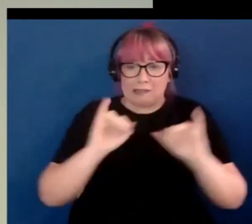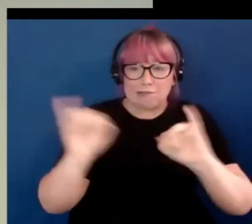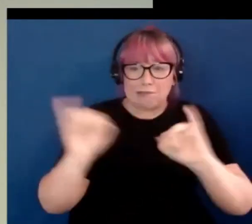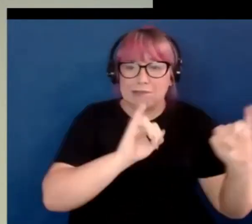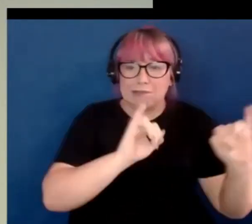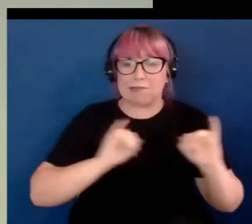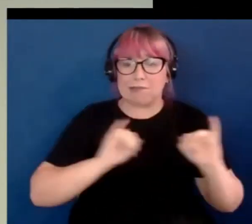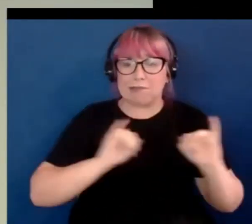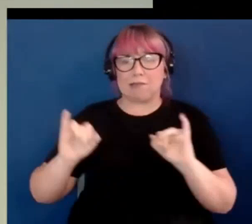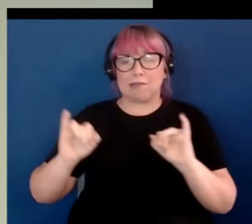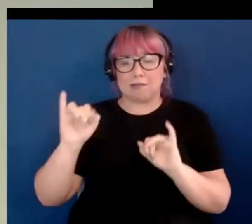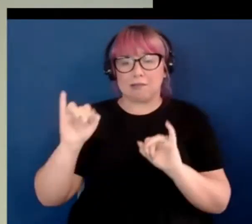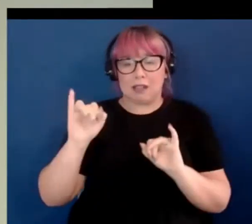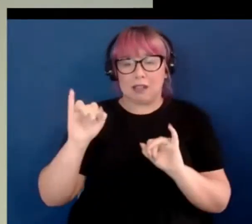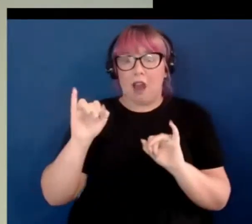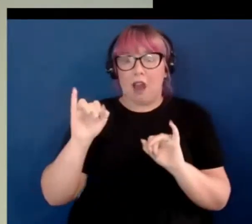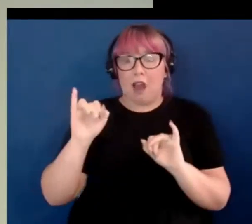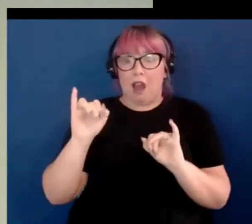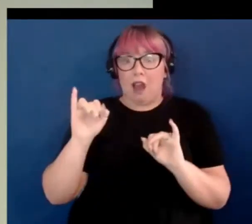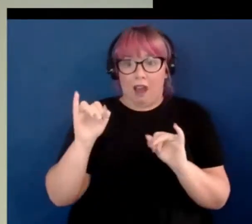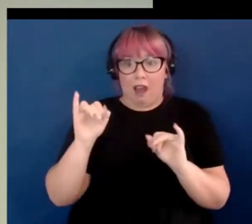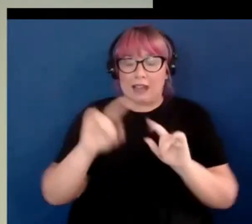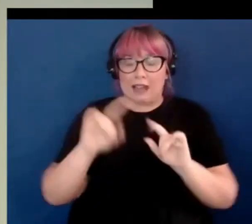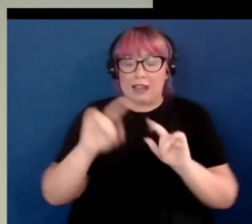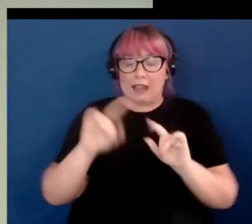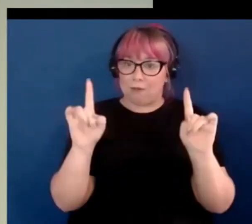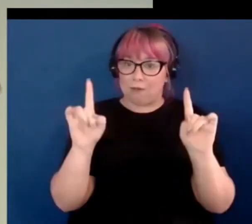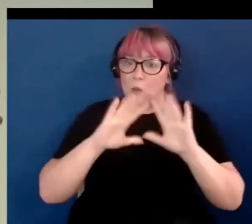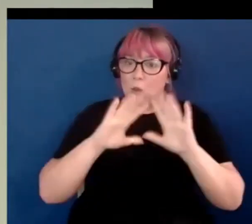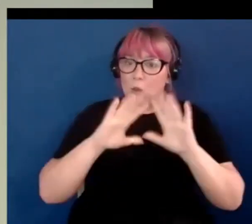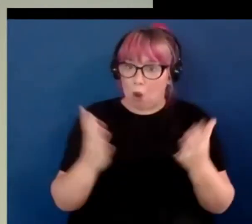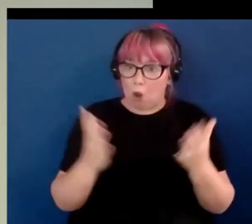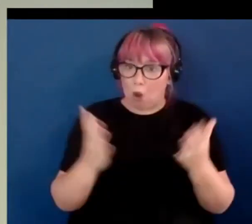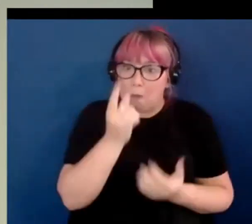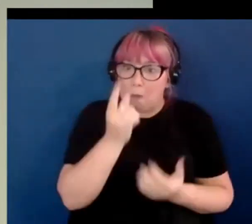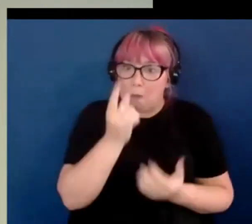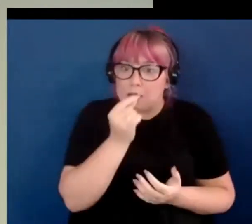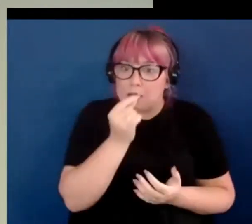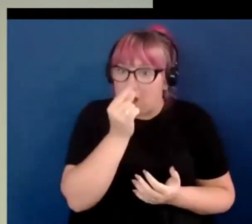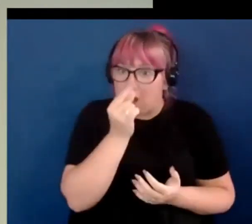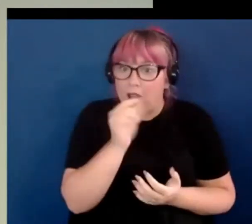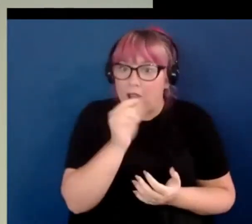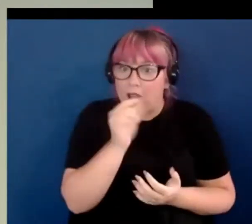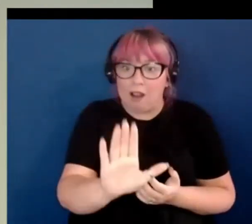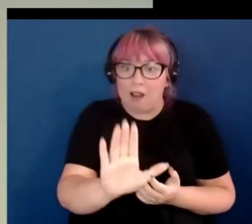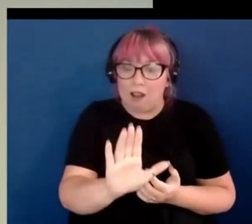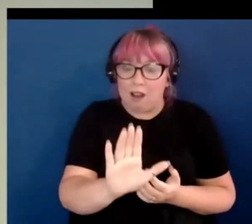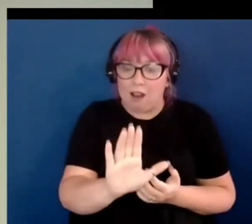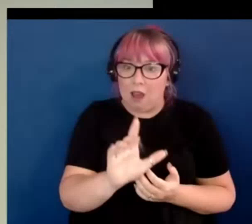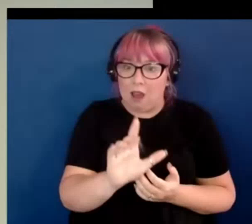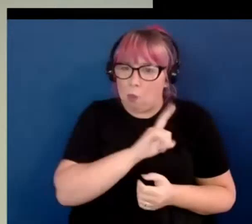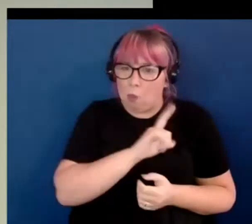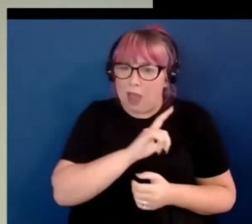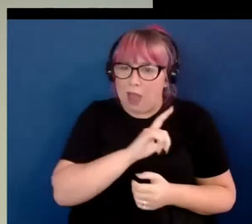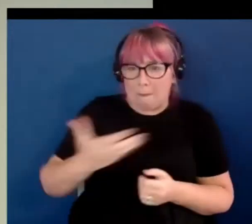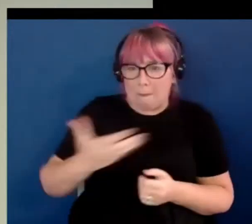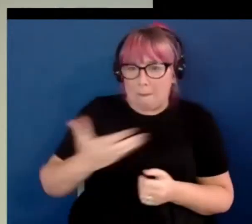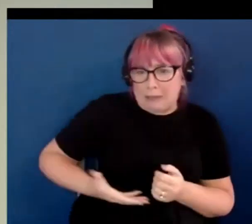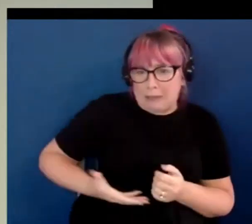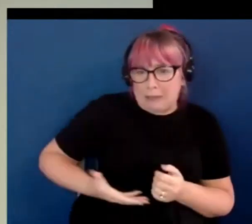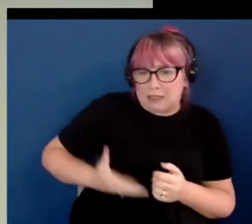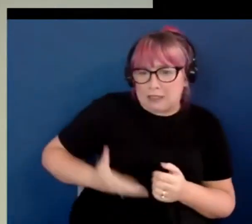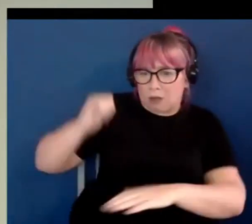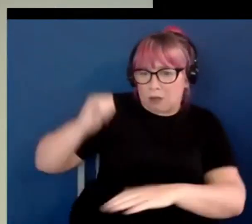glimpsed that a different world might be possible. The amazing resilience of businesses changing and adapting the way they